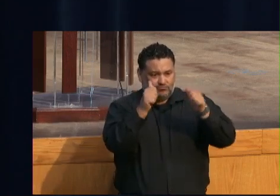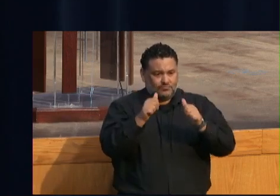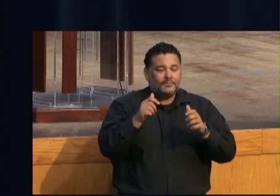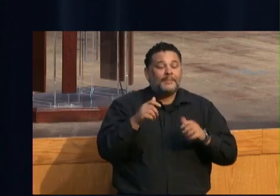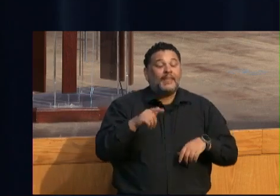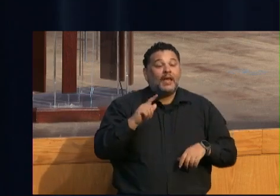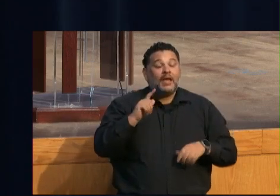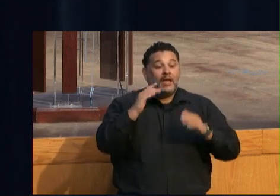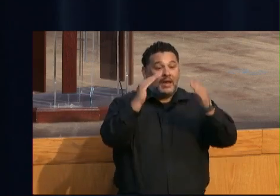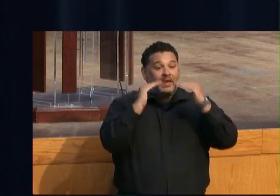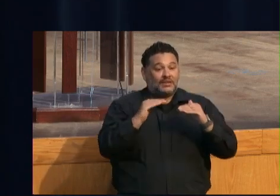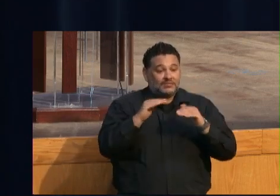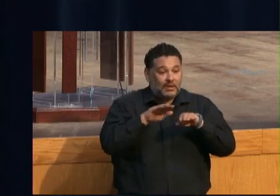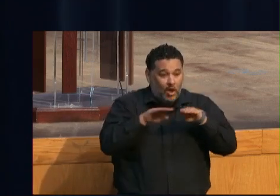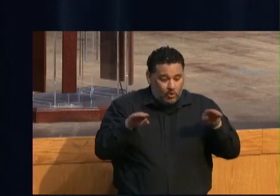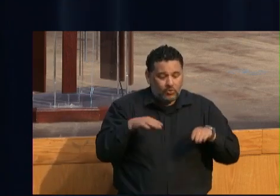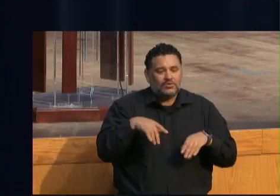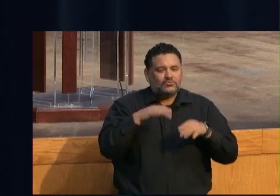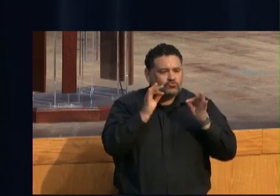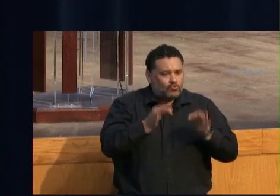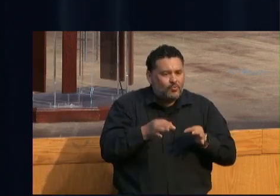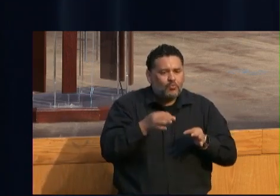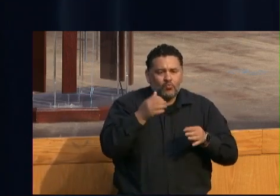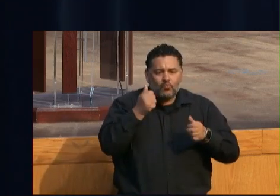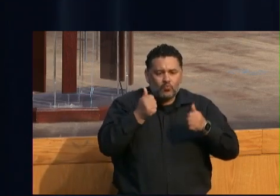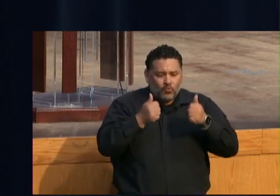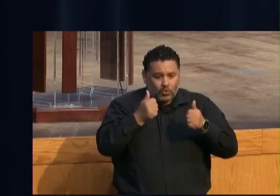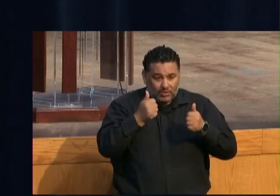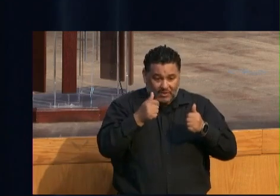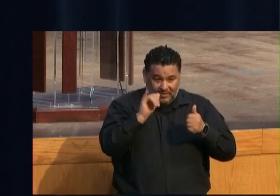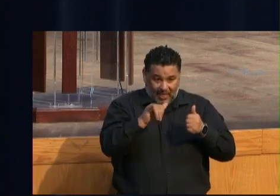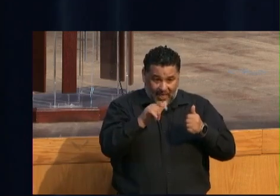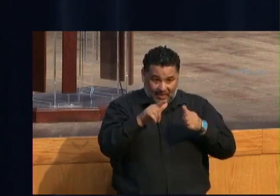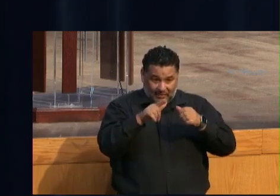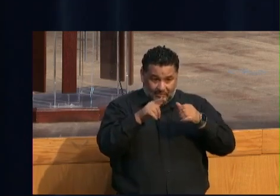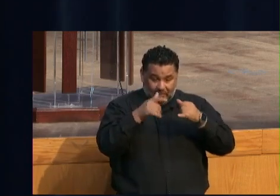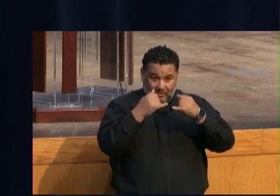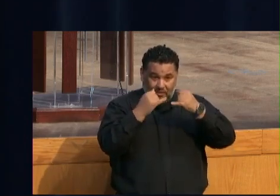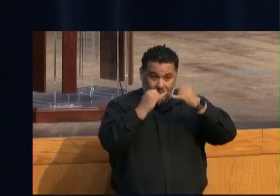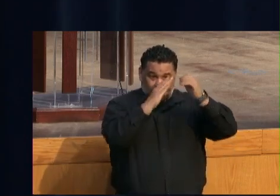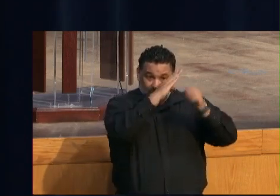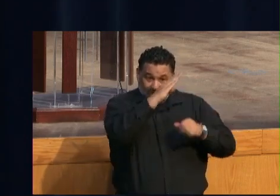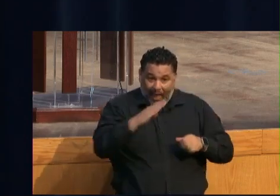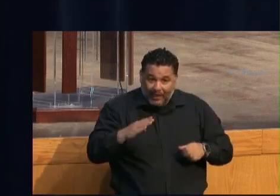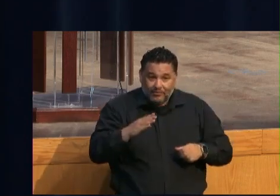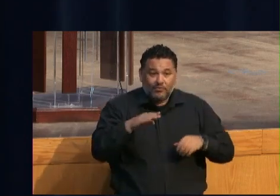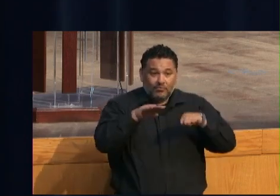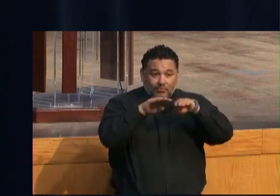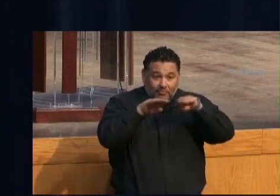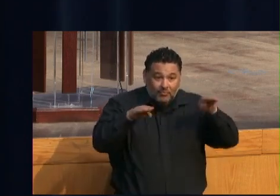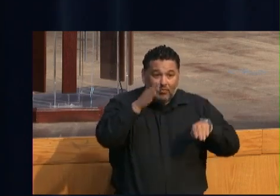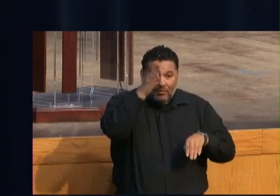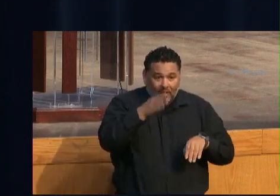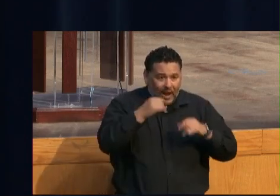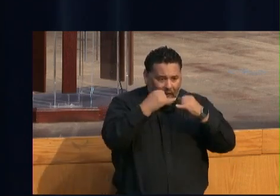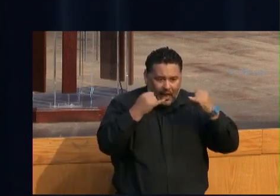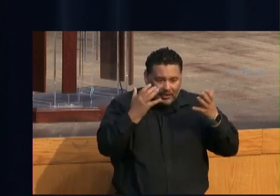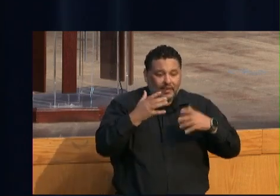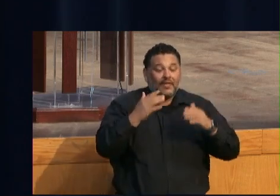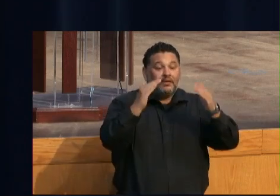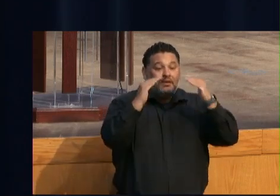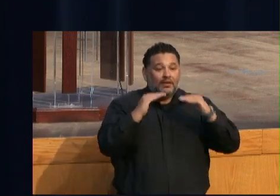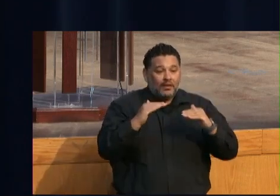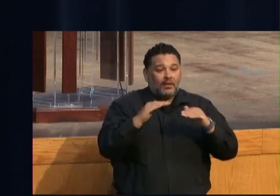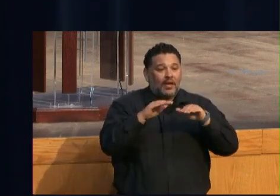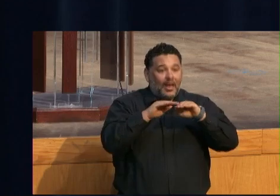starts determining what direction that light is. Is it a vertical line, horizontal line, diagonal line? And then another layer below that, you start to get